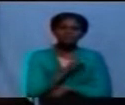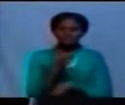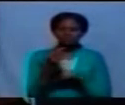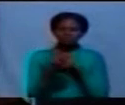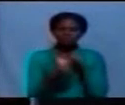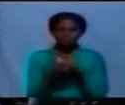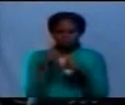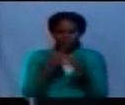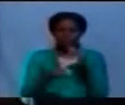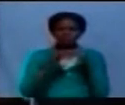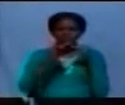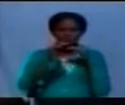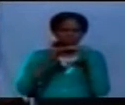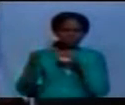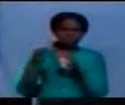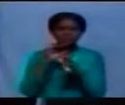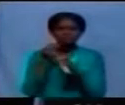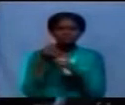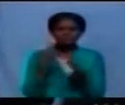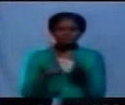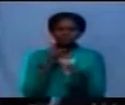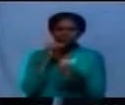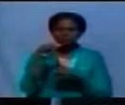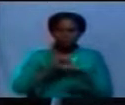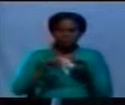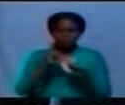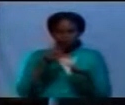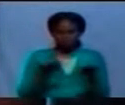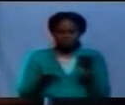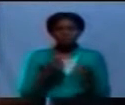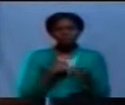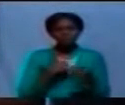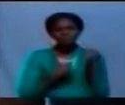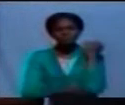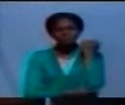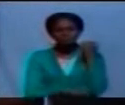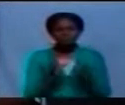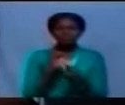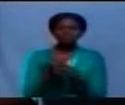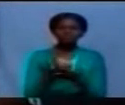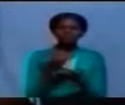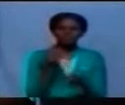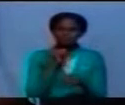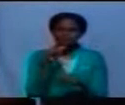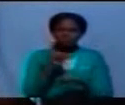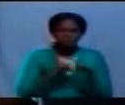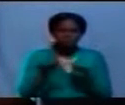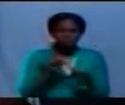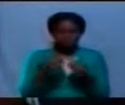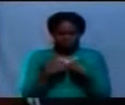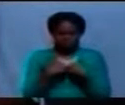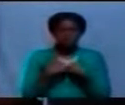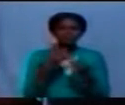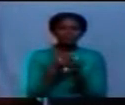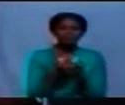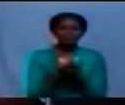saving at what level, it's not about whether I'm poor, whether I'm rich. And by the way, it's not about the poor giving money to the